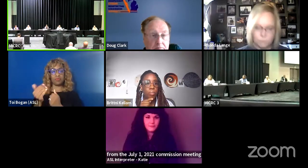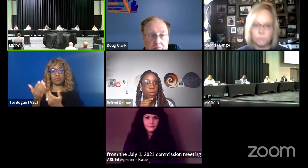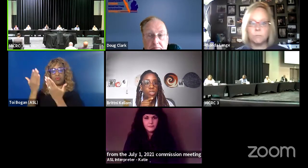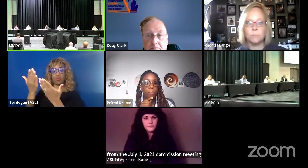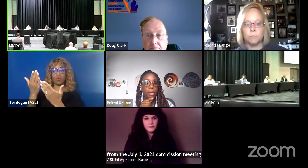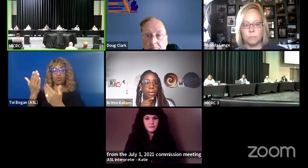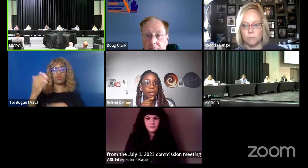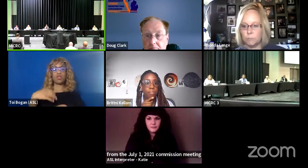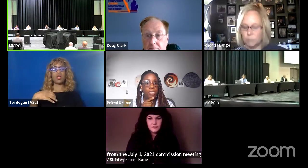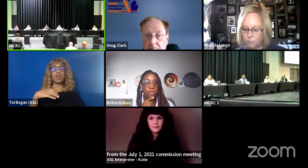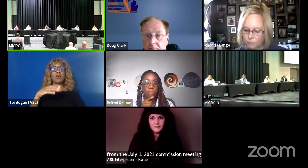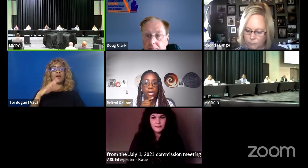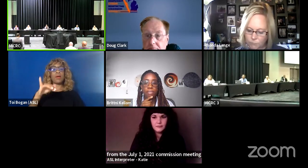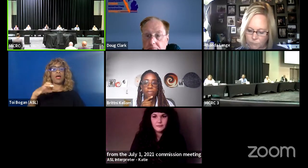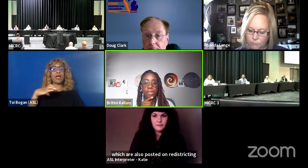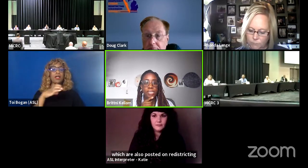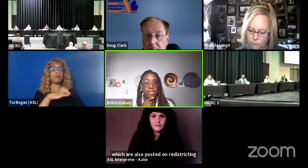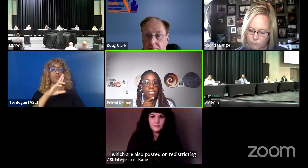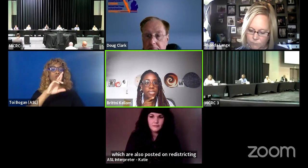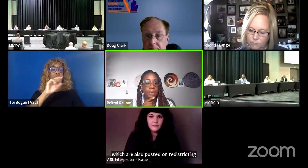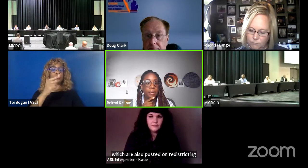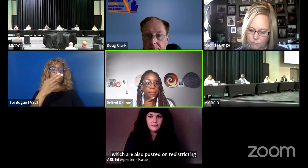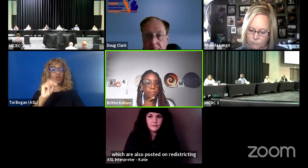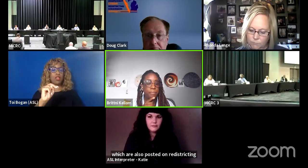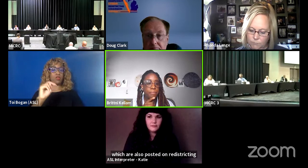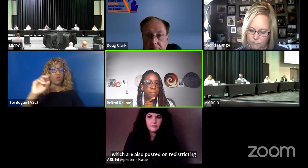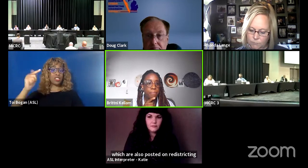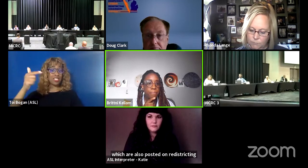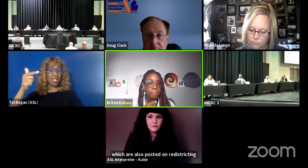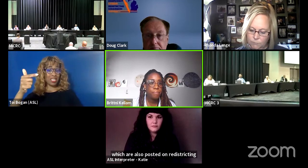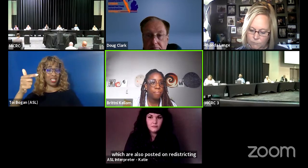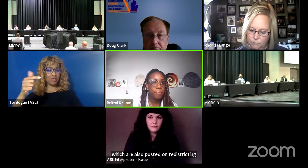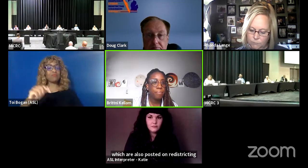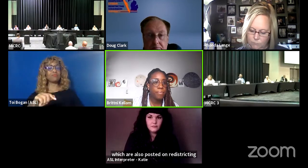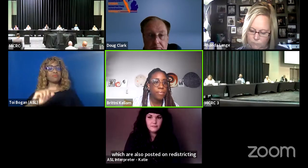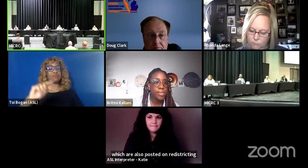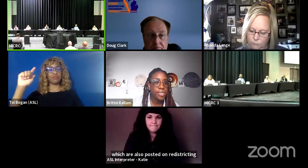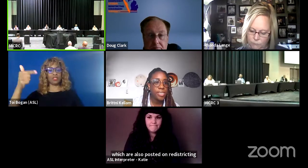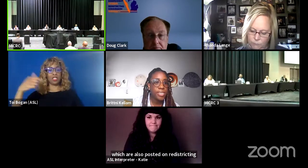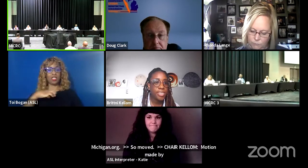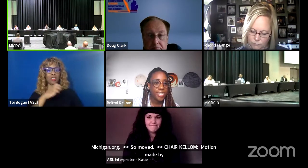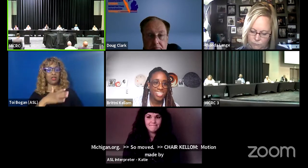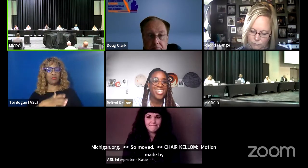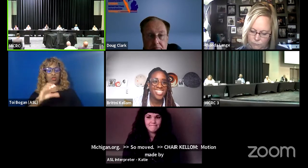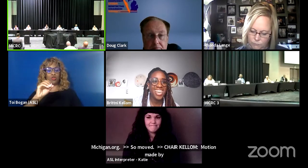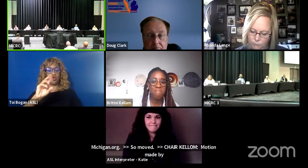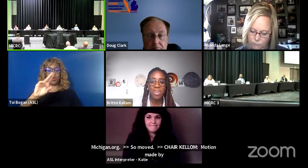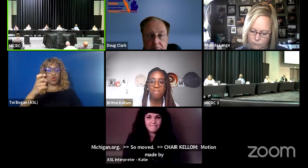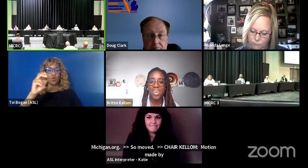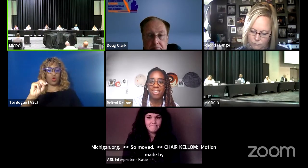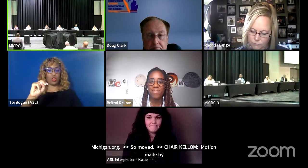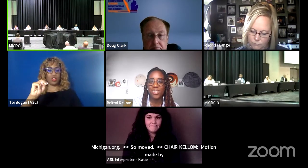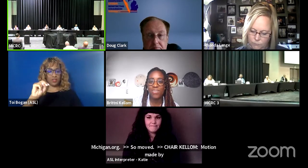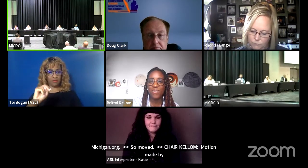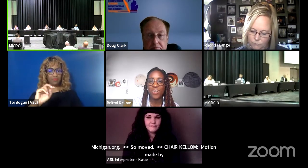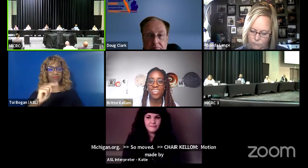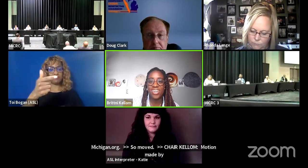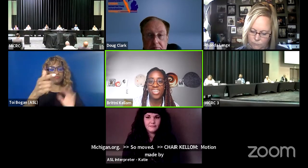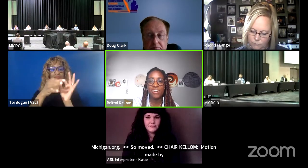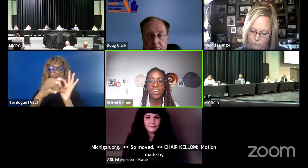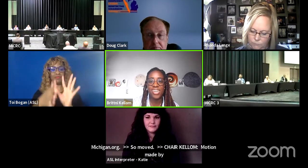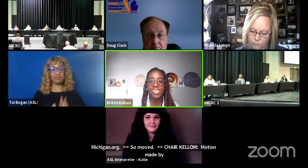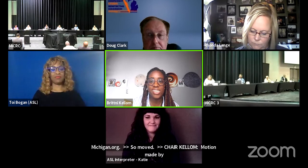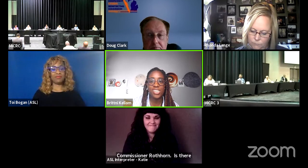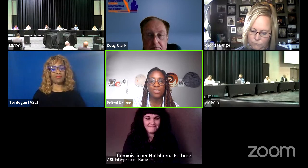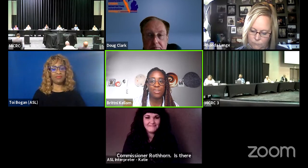moved. Motion made by Commissioner Rothorn. Is there a second? Second by Commissioner Orton. Second made by Commissioner